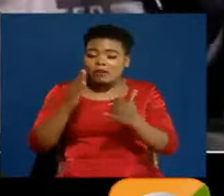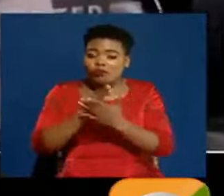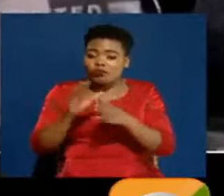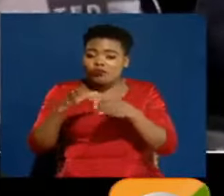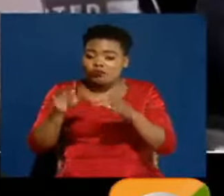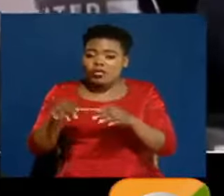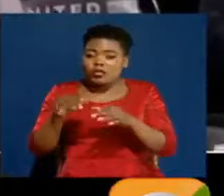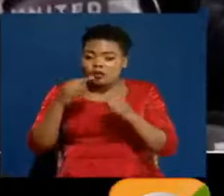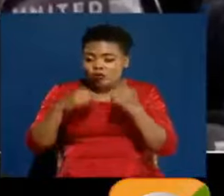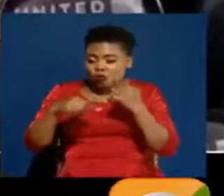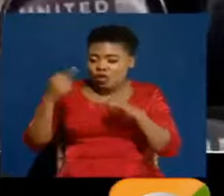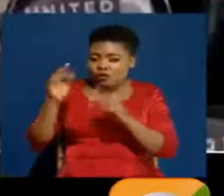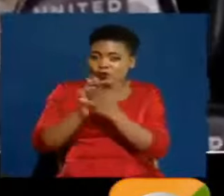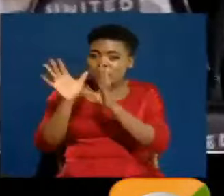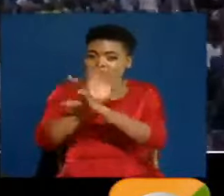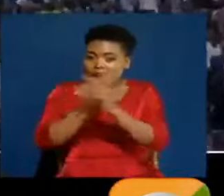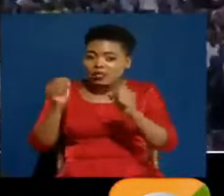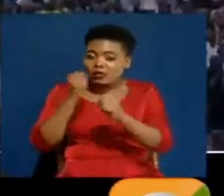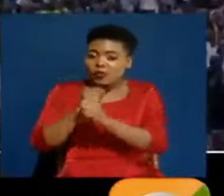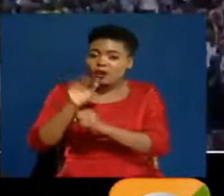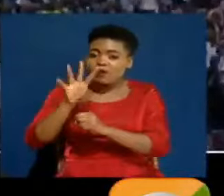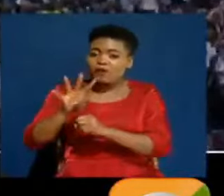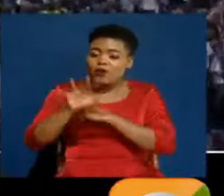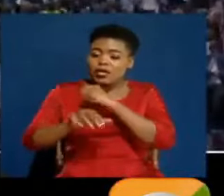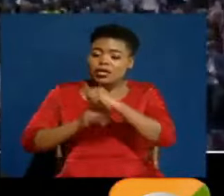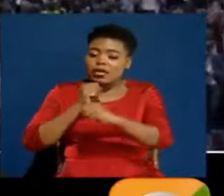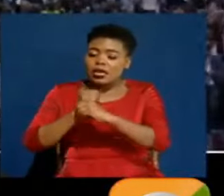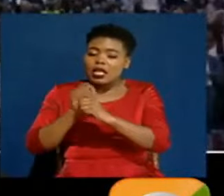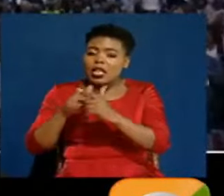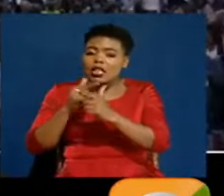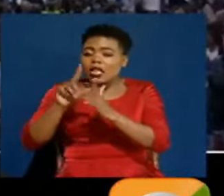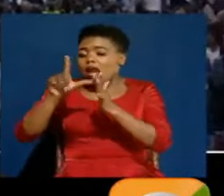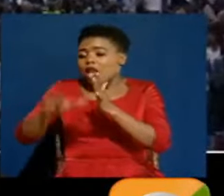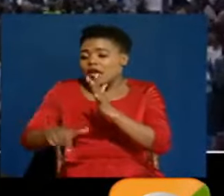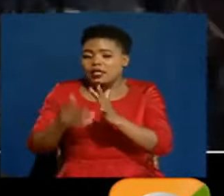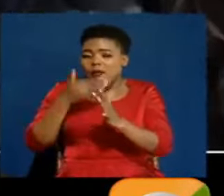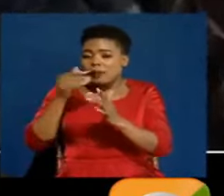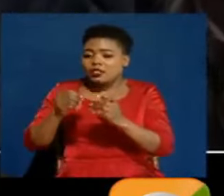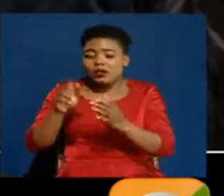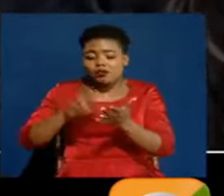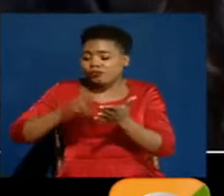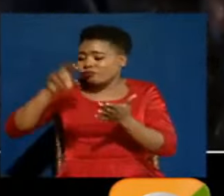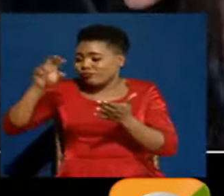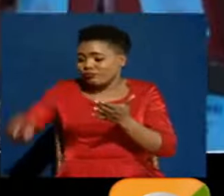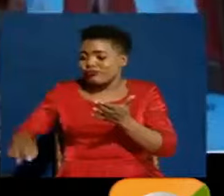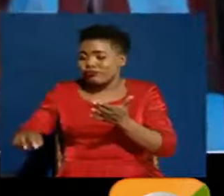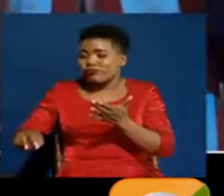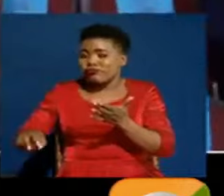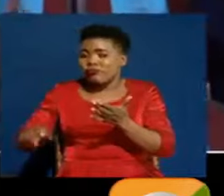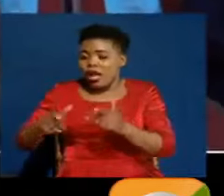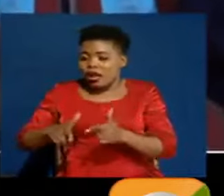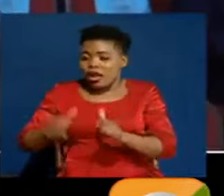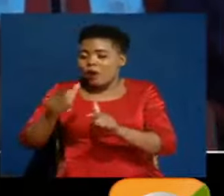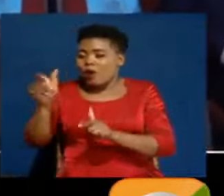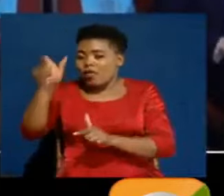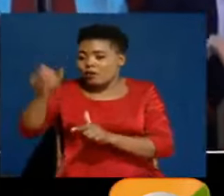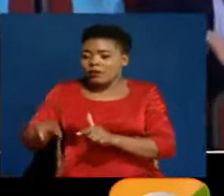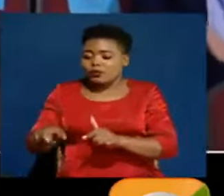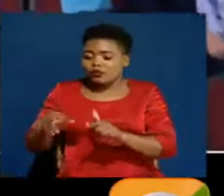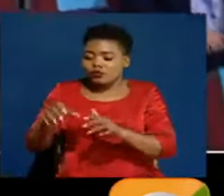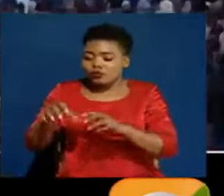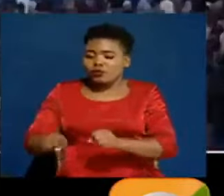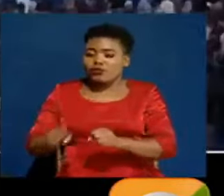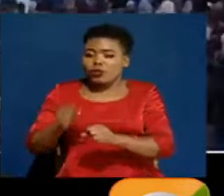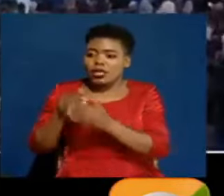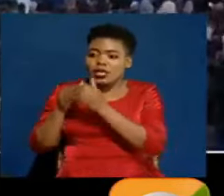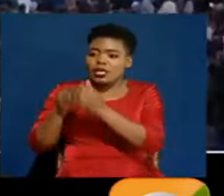anymore. And for me, I'm able to compare Biden and I'm with Mandela vacating a seat when your term is not due.